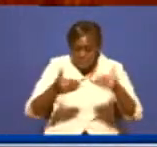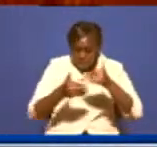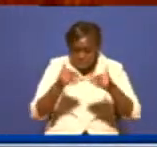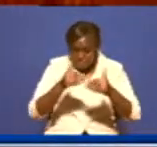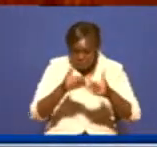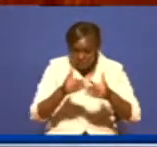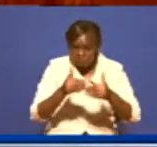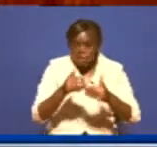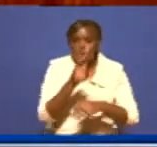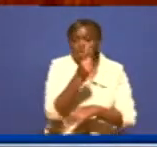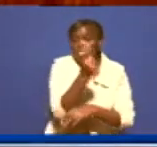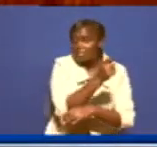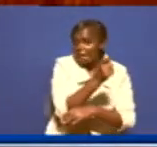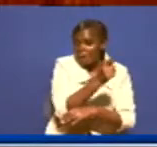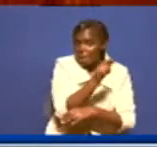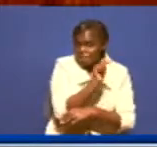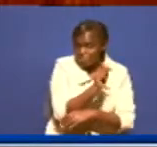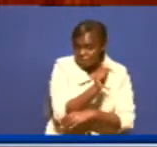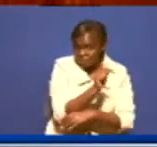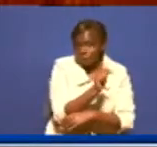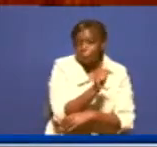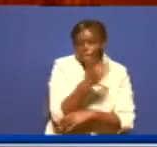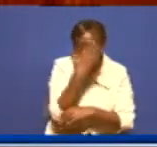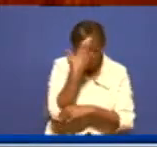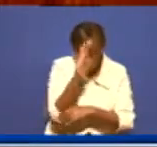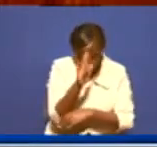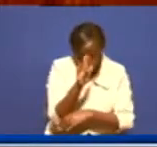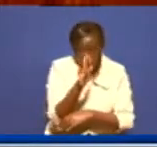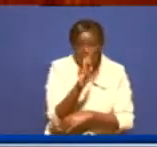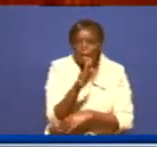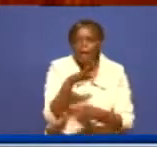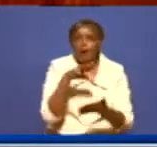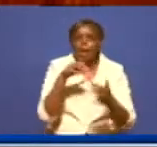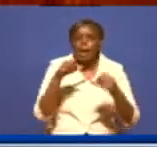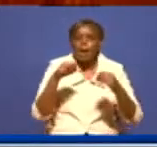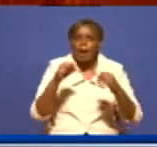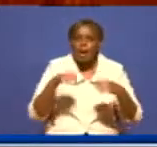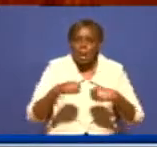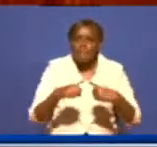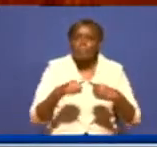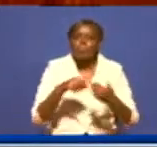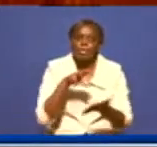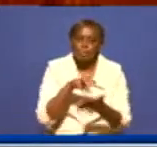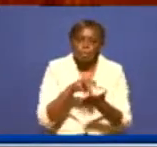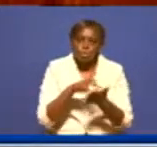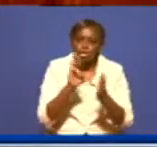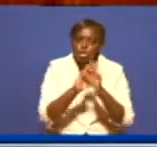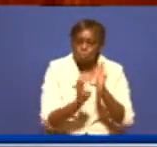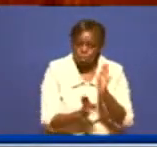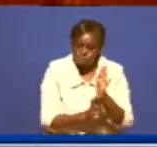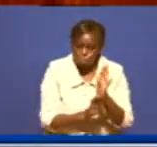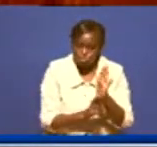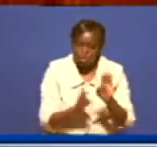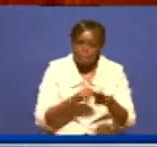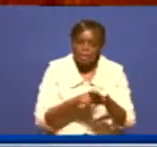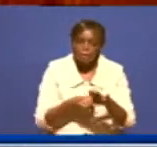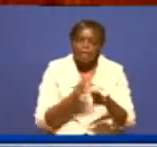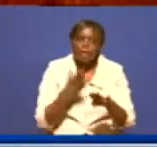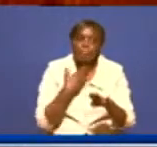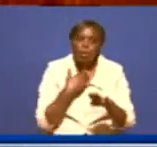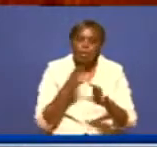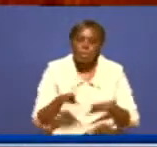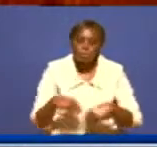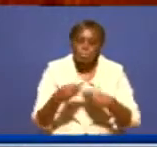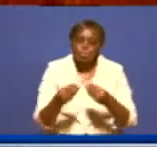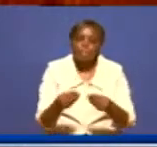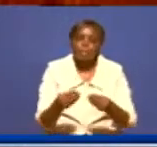the tenants knew the terms and conditions of them leasing the house. or leasing a